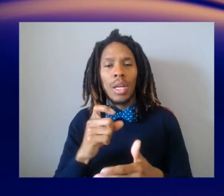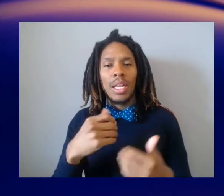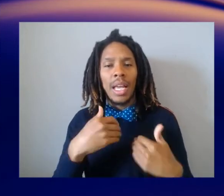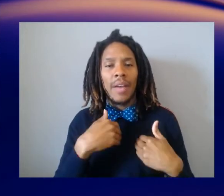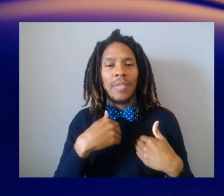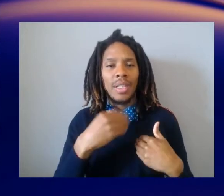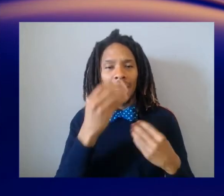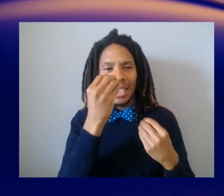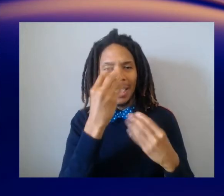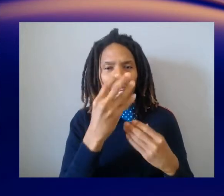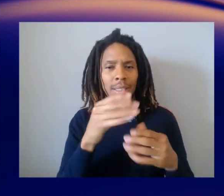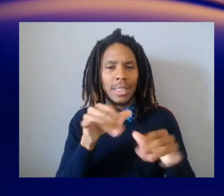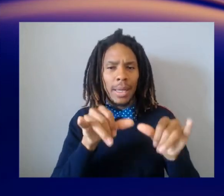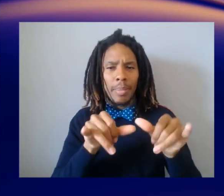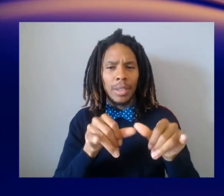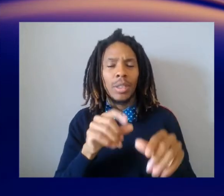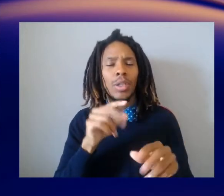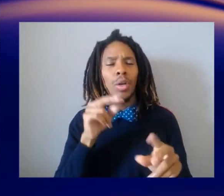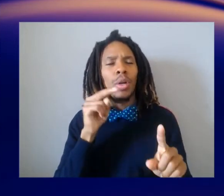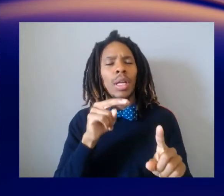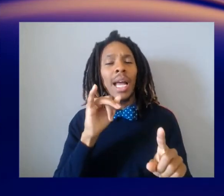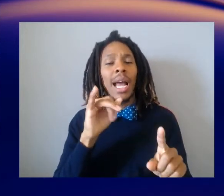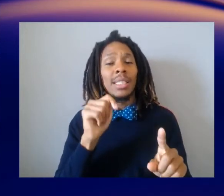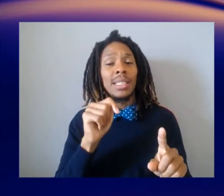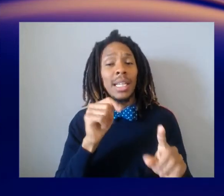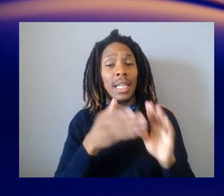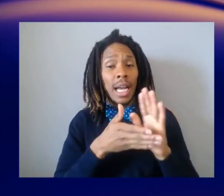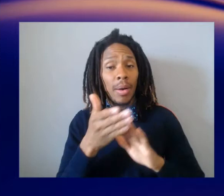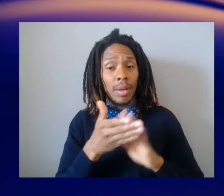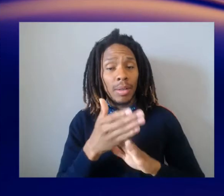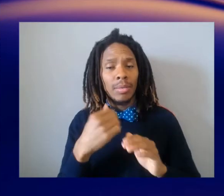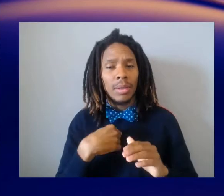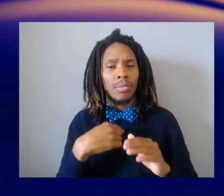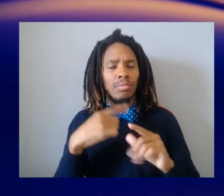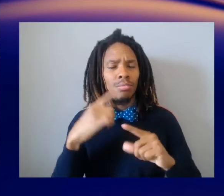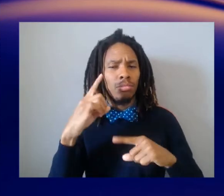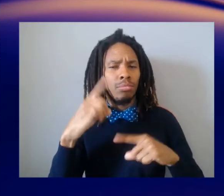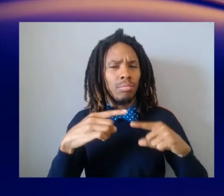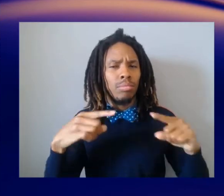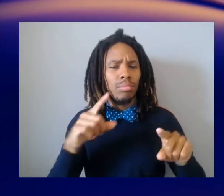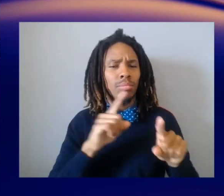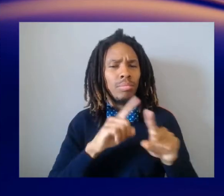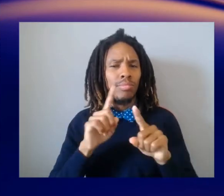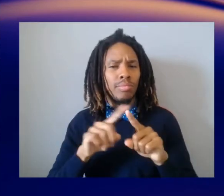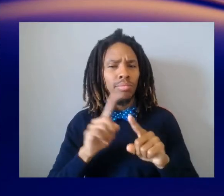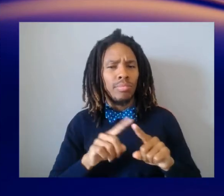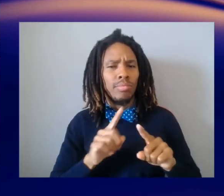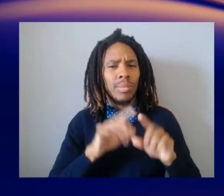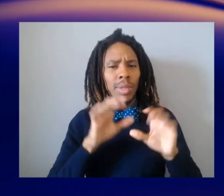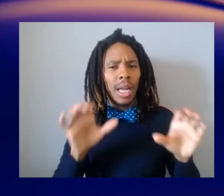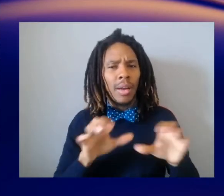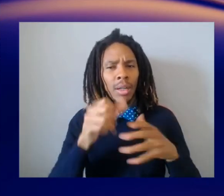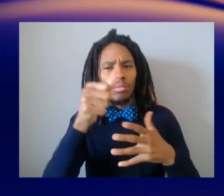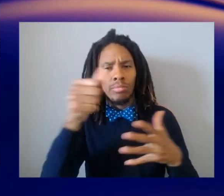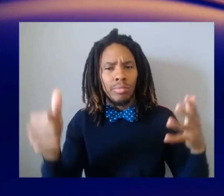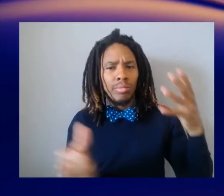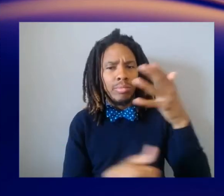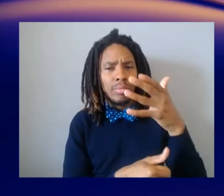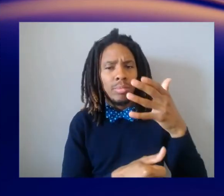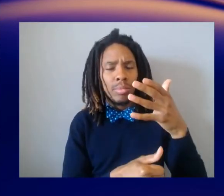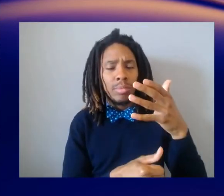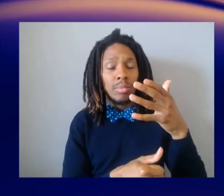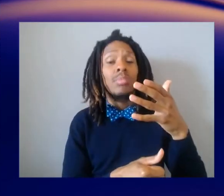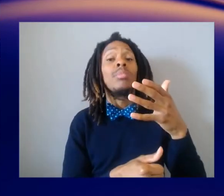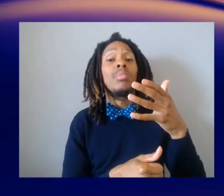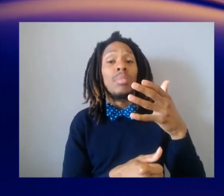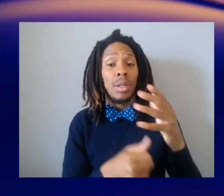So generally speaking, when we look at IT operations, there's a variety of different activities that fall under that. But then from there, we need a